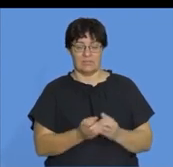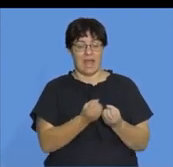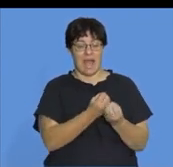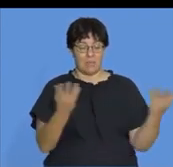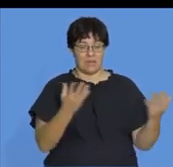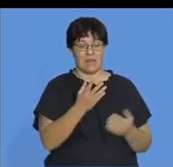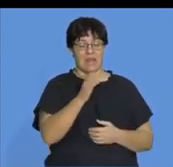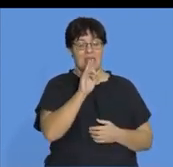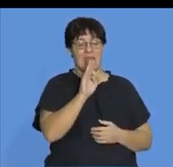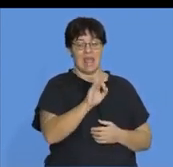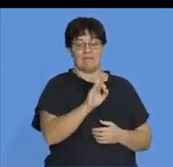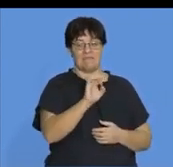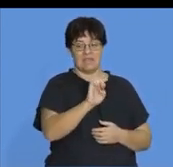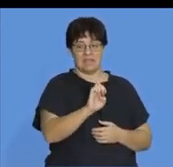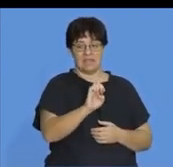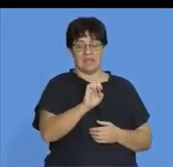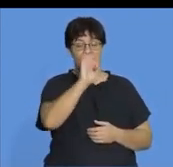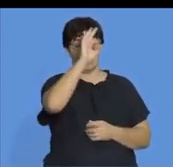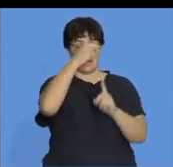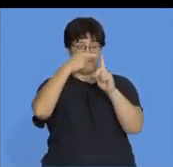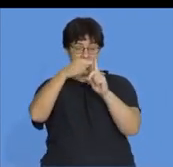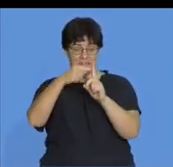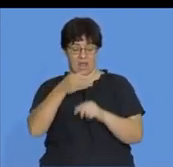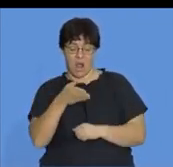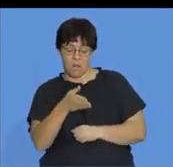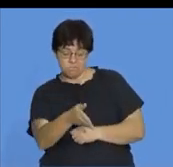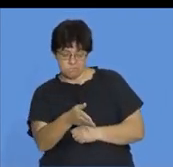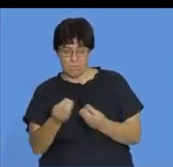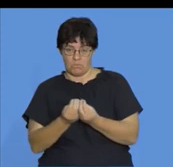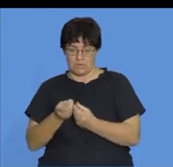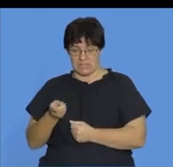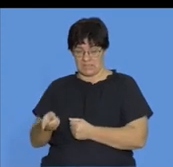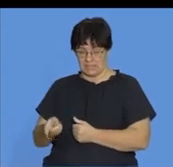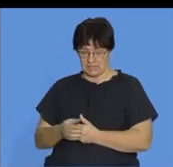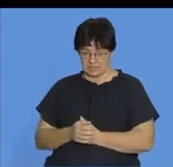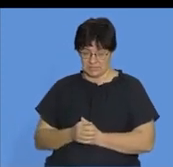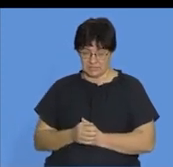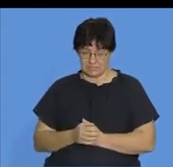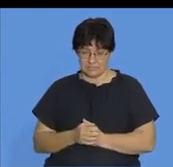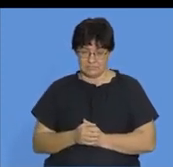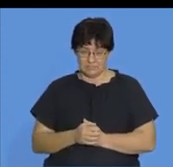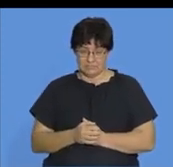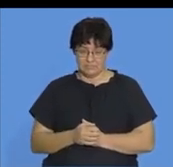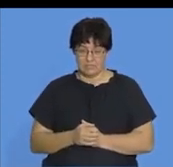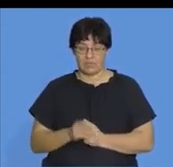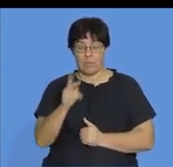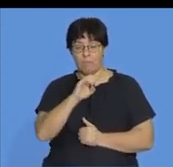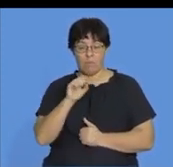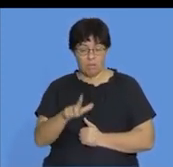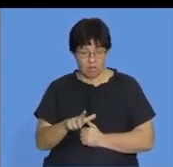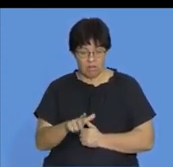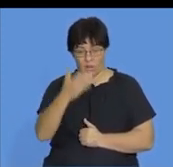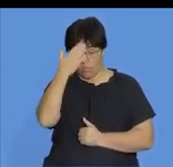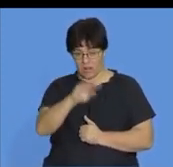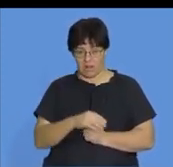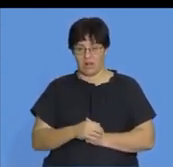how many iron 3 ions are present in the product, right? So in terms of the